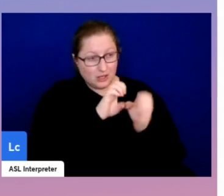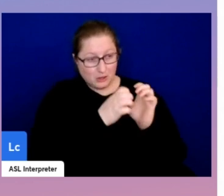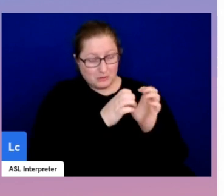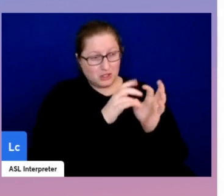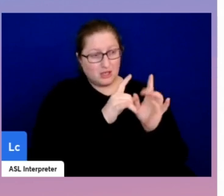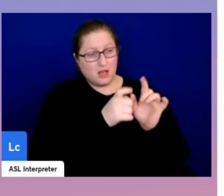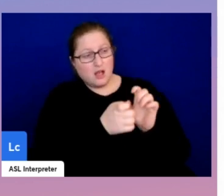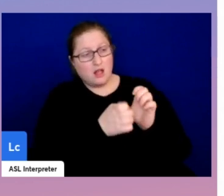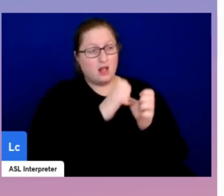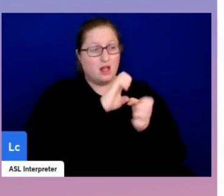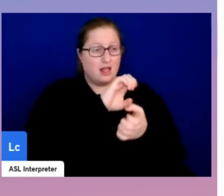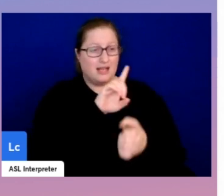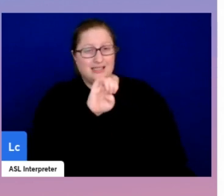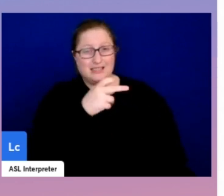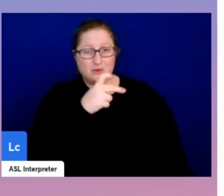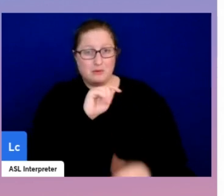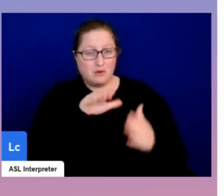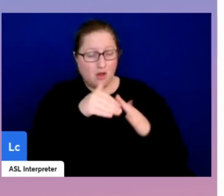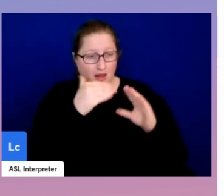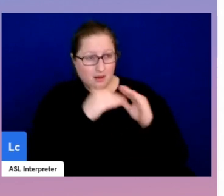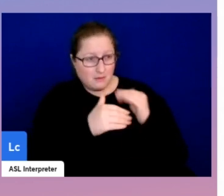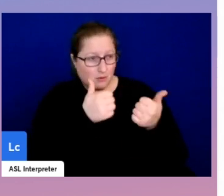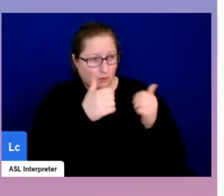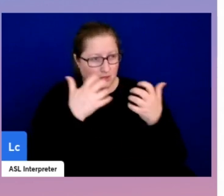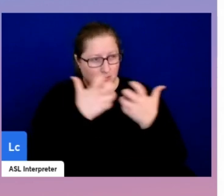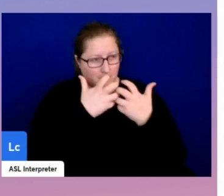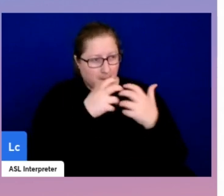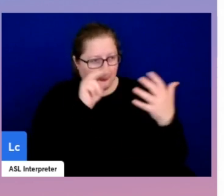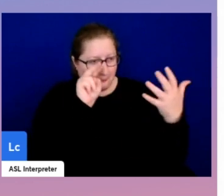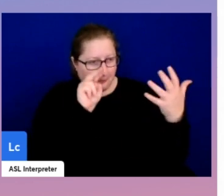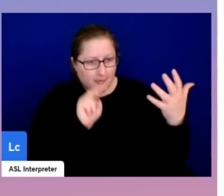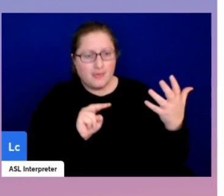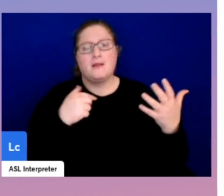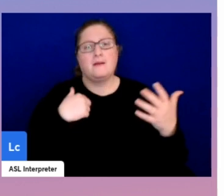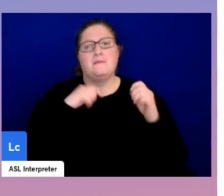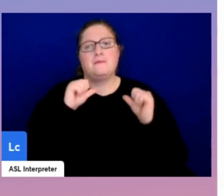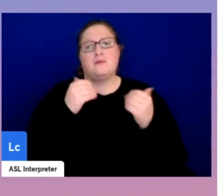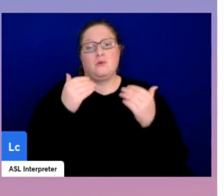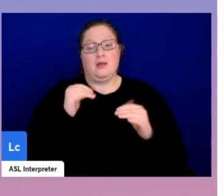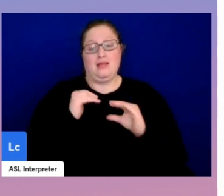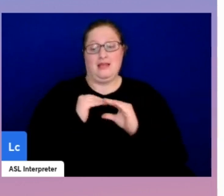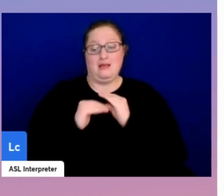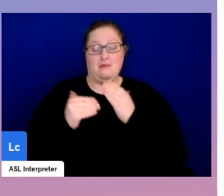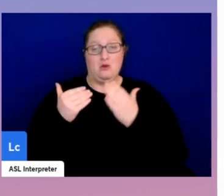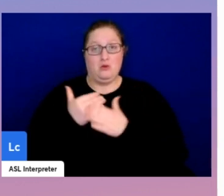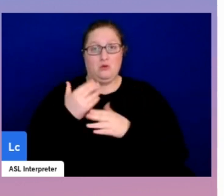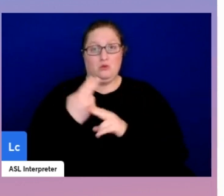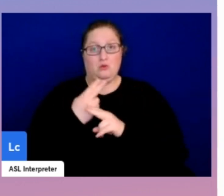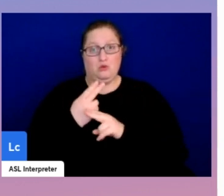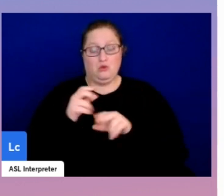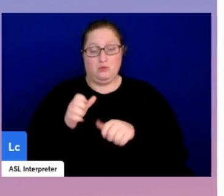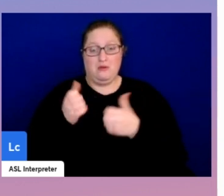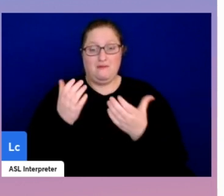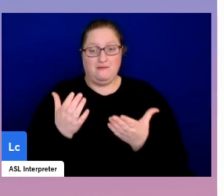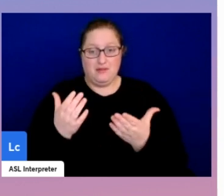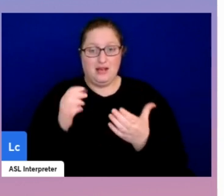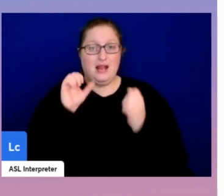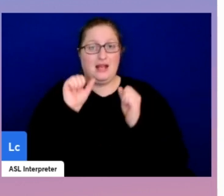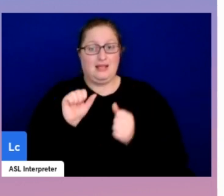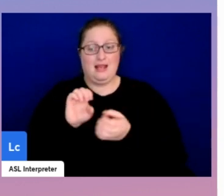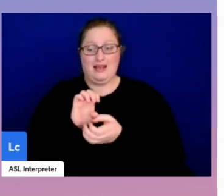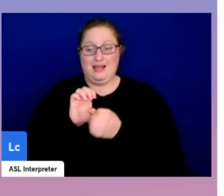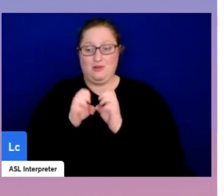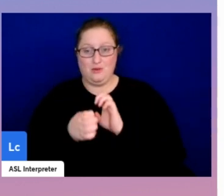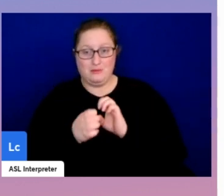decrypting all of the emails to see if one matches, I can simply take in the email that the new user's provided, I can encrypt it, and then